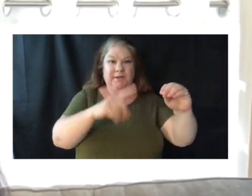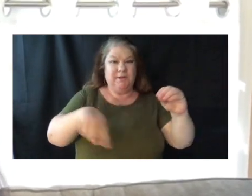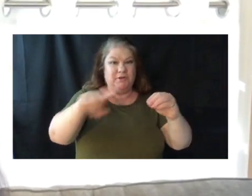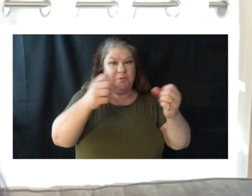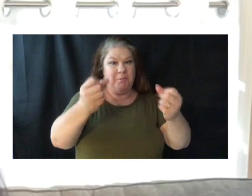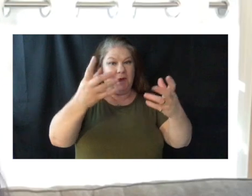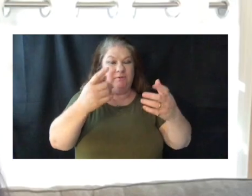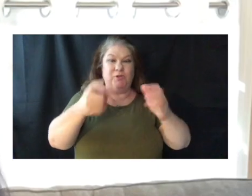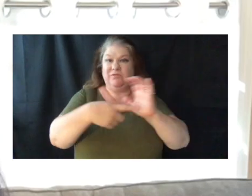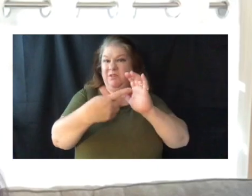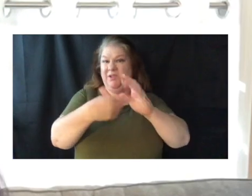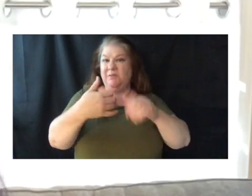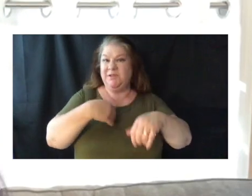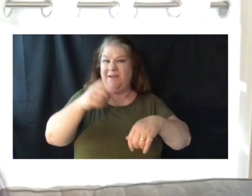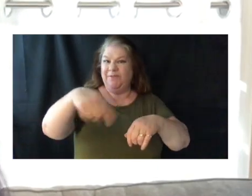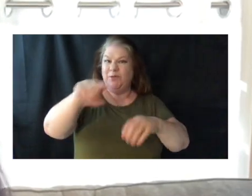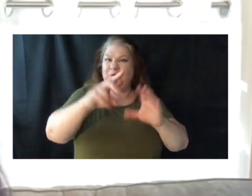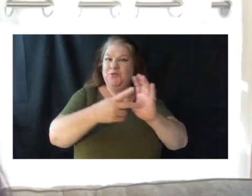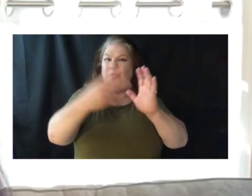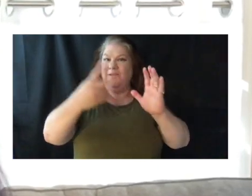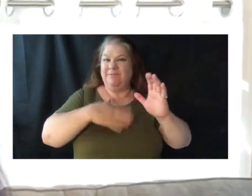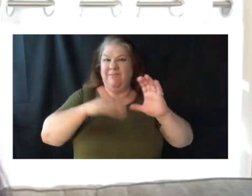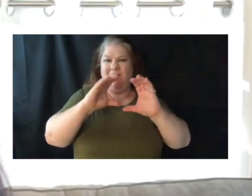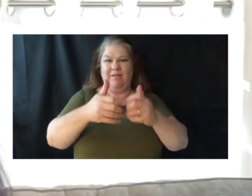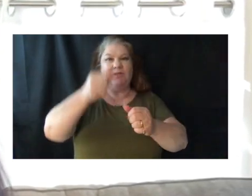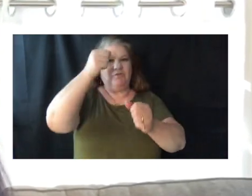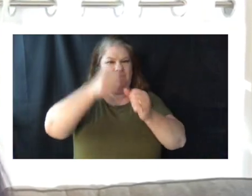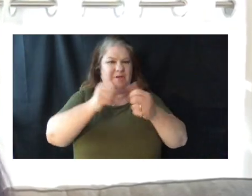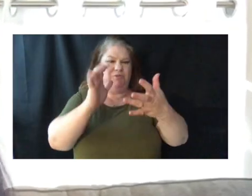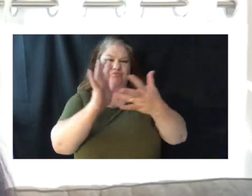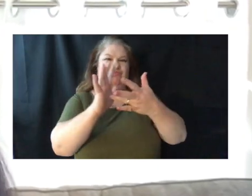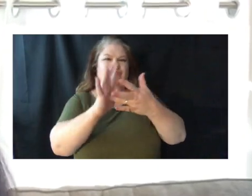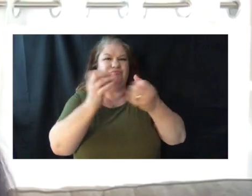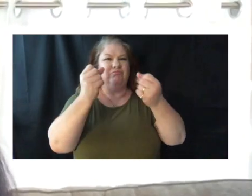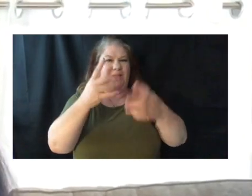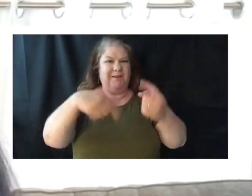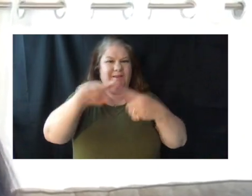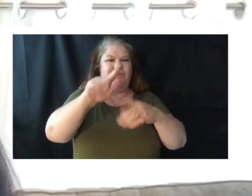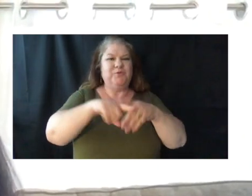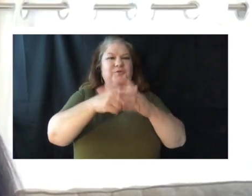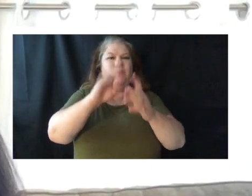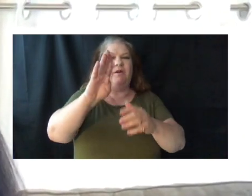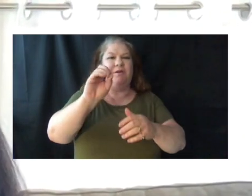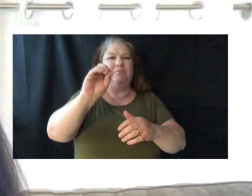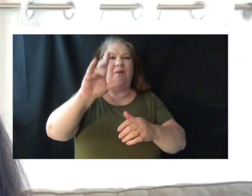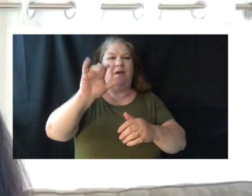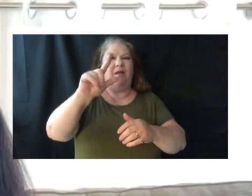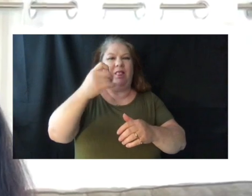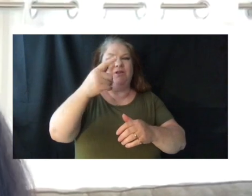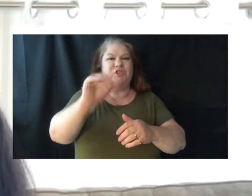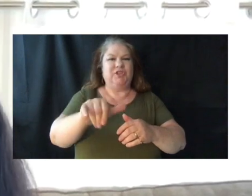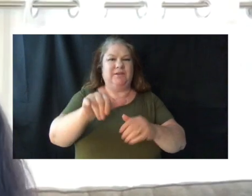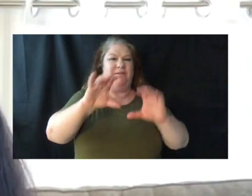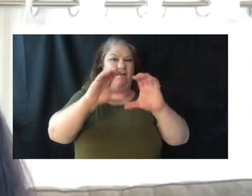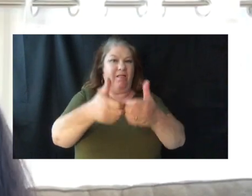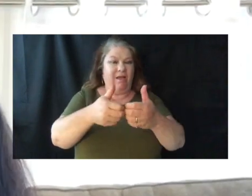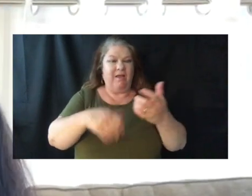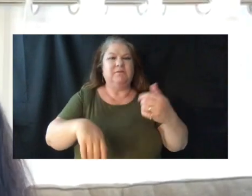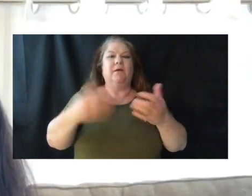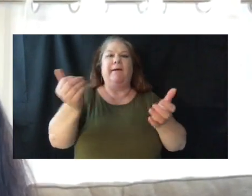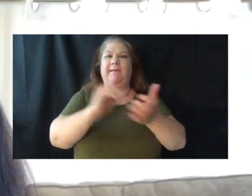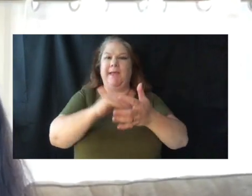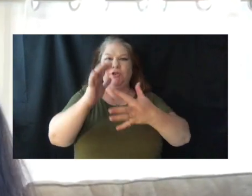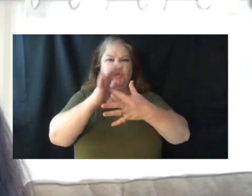you, sometimes twice. I remember when a lot of you started in biology class as a little freshman, and again in your junior